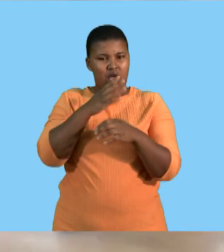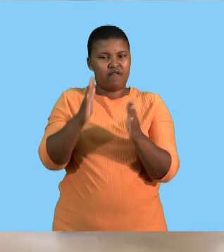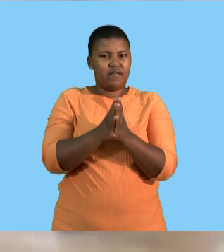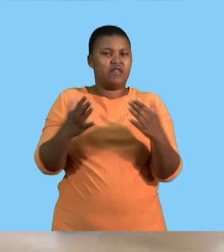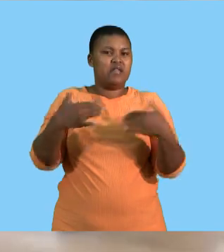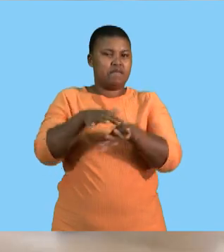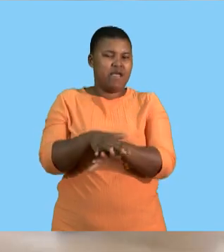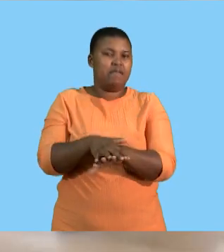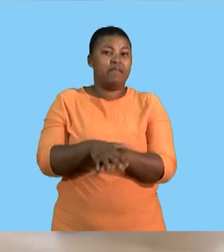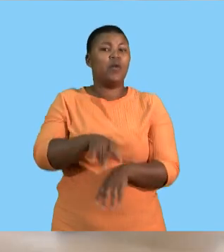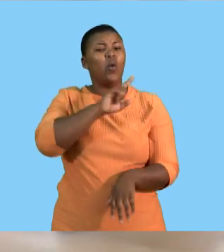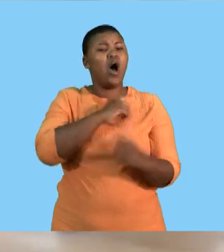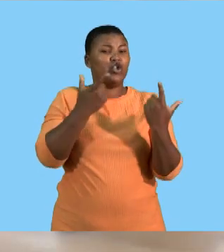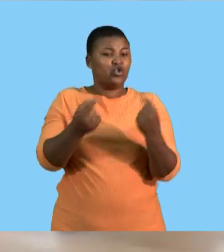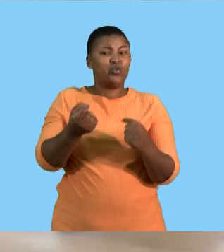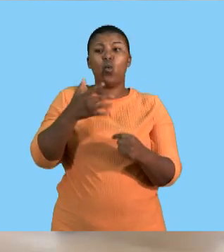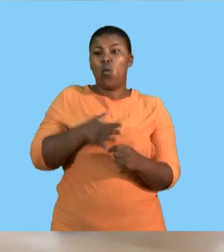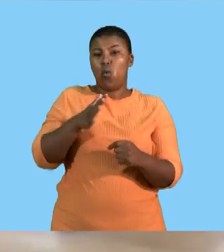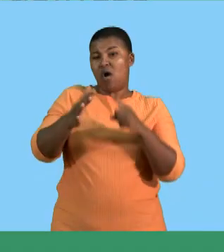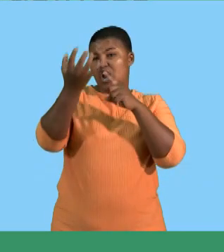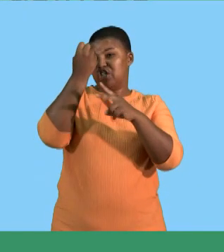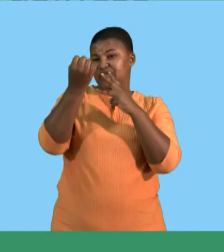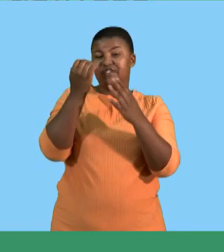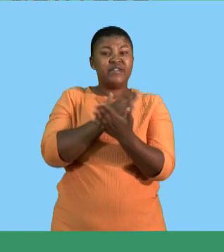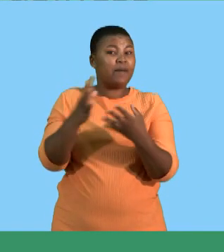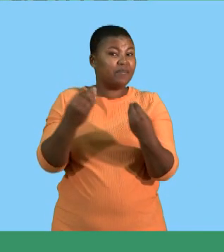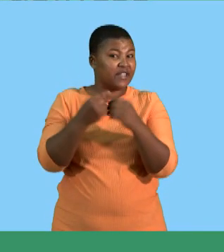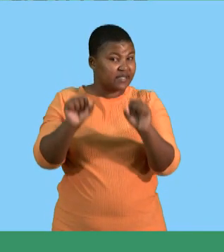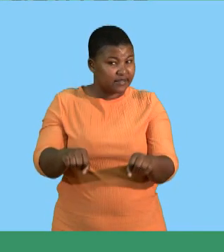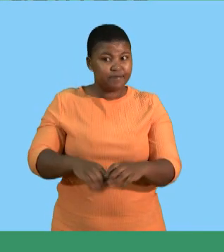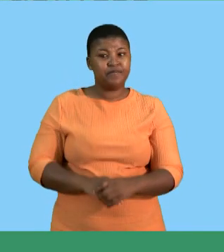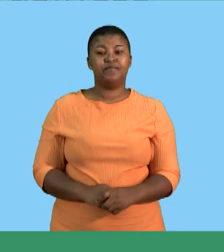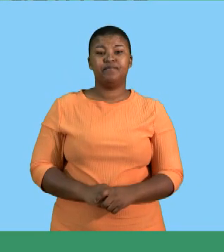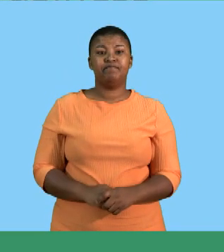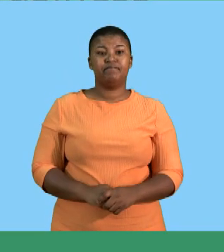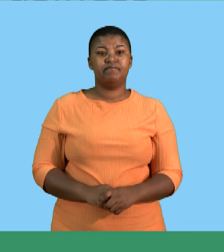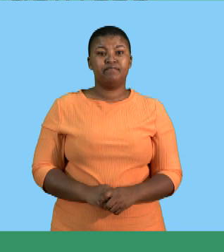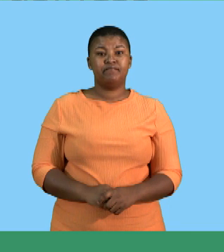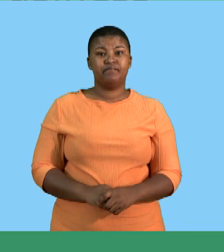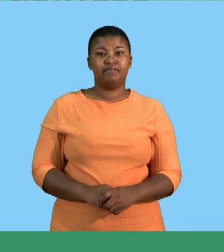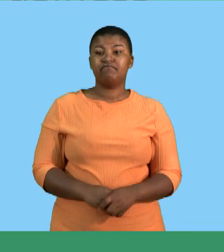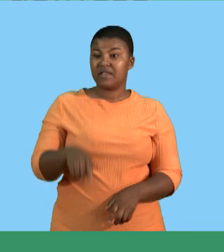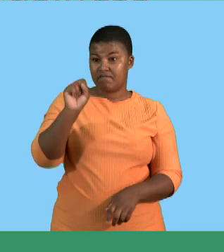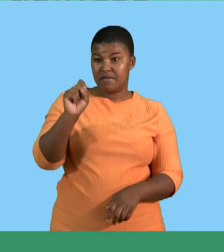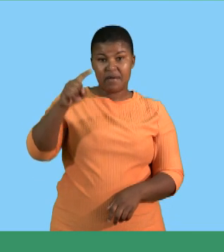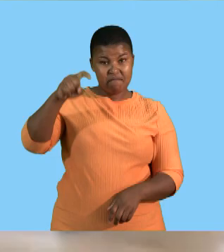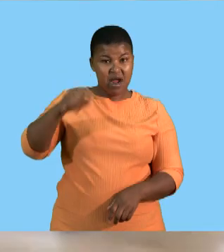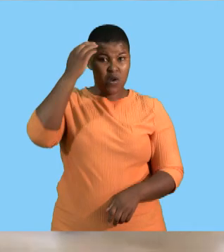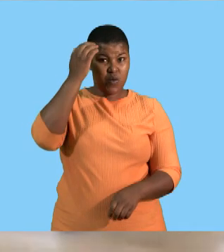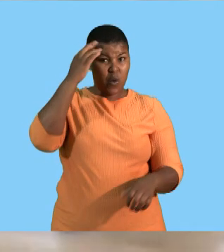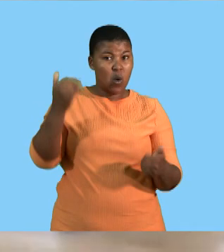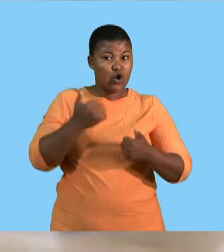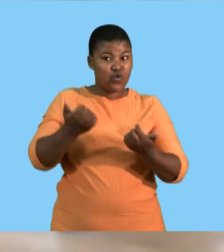do they do this? They want to achieve certain goals. Right, so this is what you should